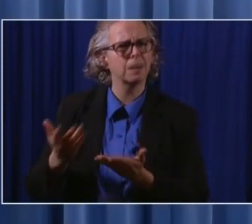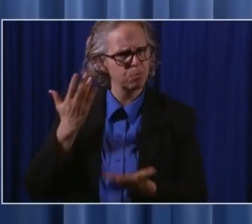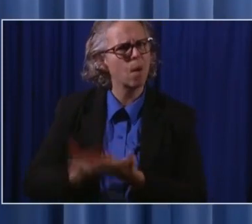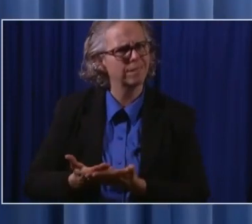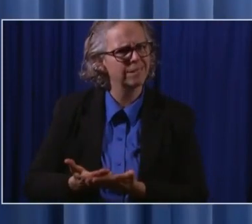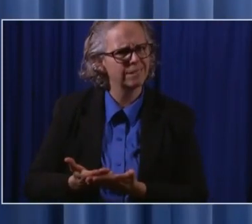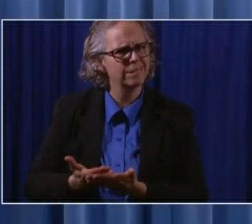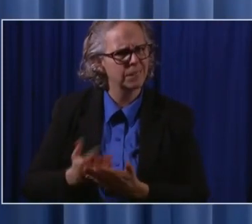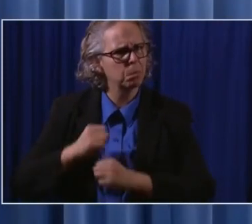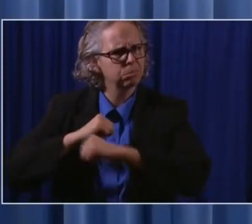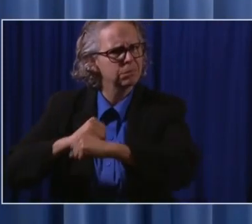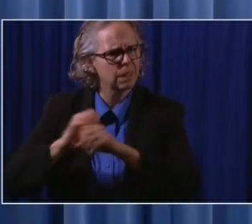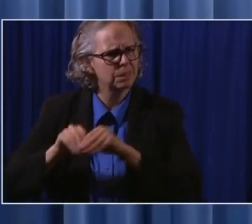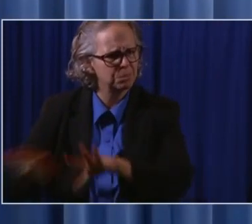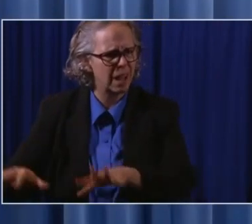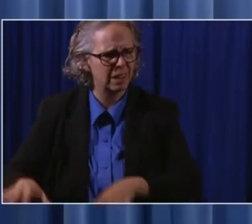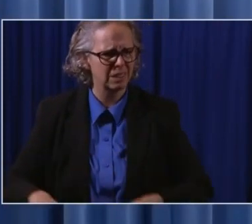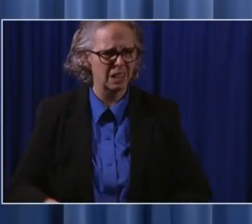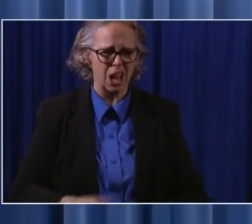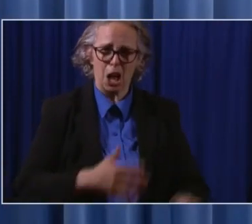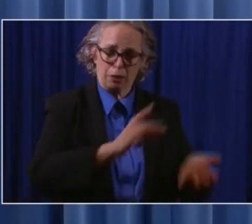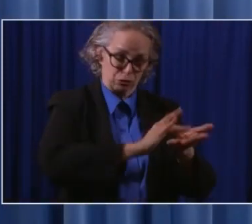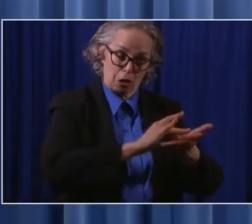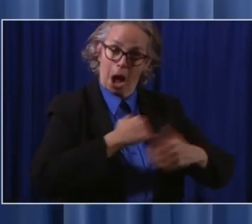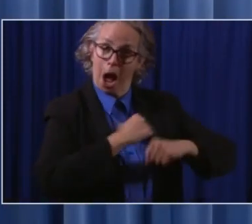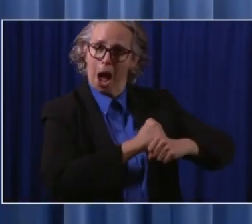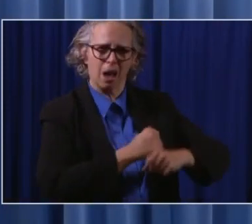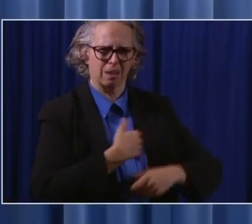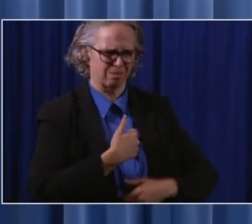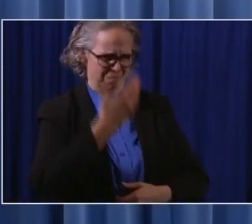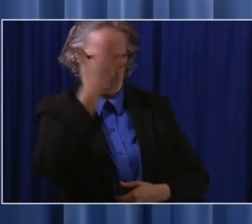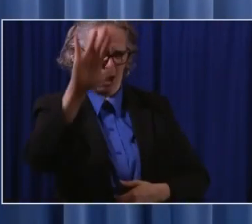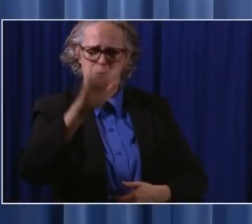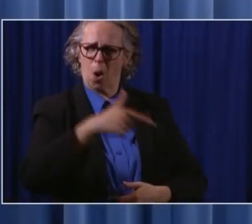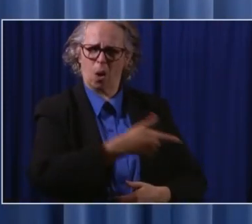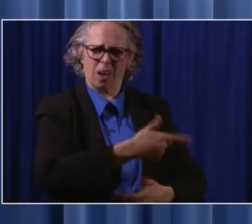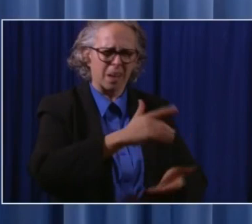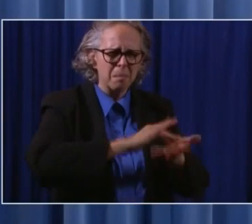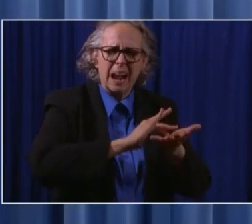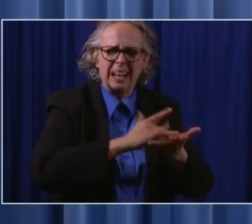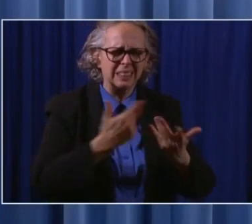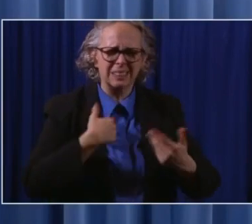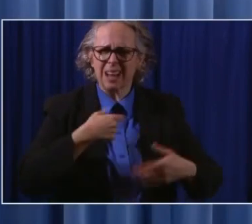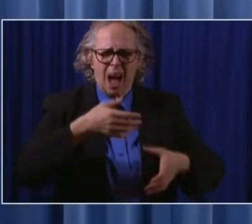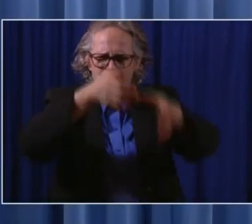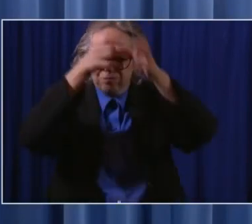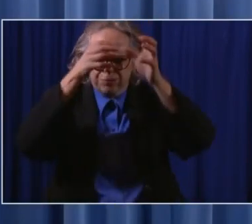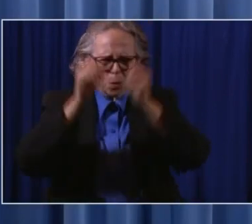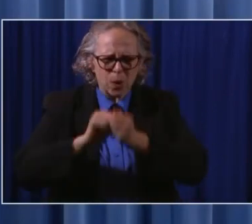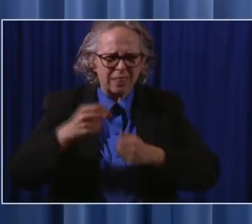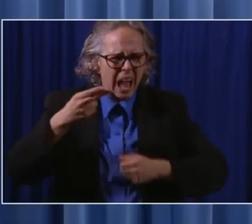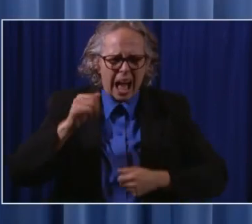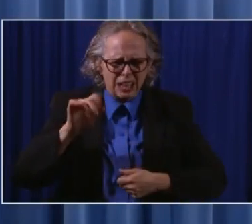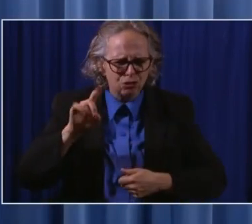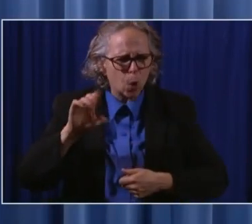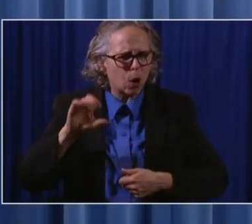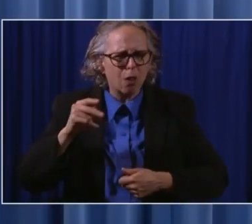don't know enough to defend it, and I don't intend to do that. But there certainly is enough information out